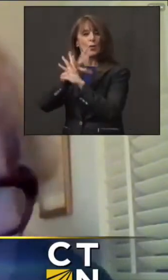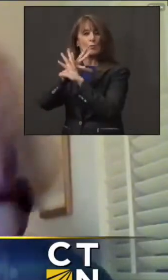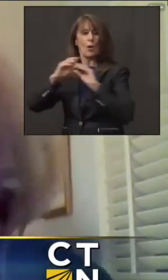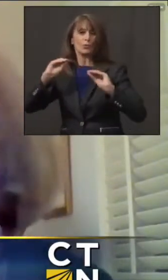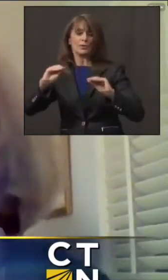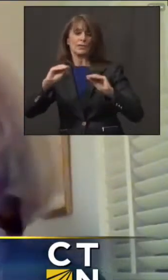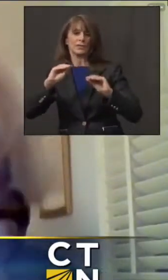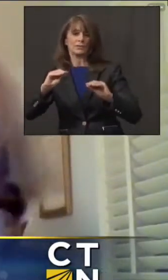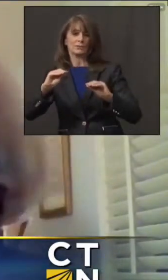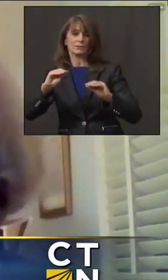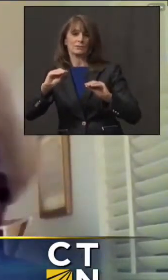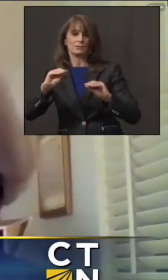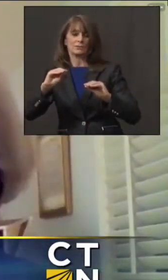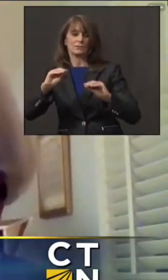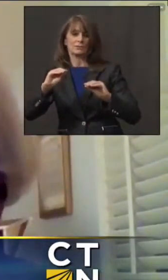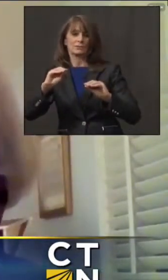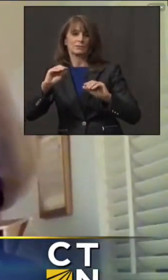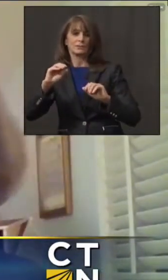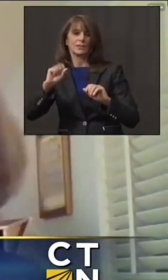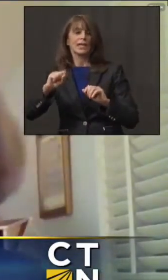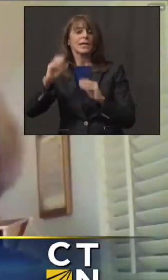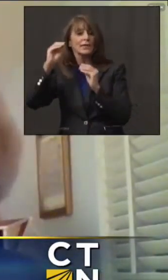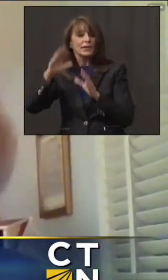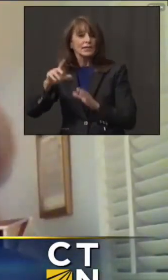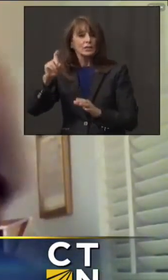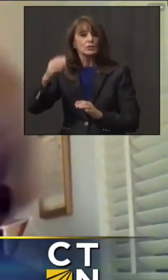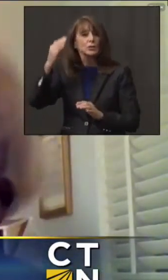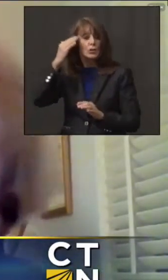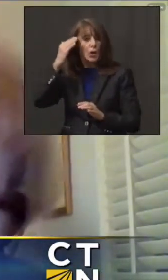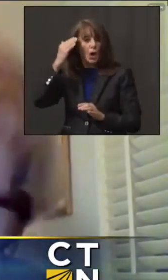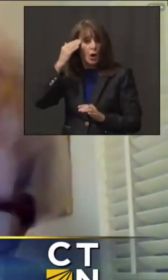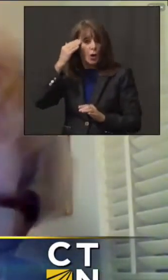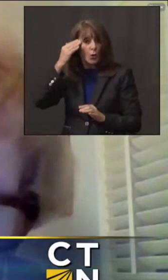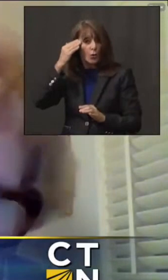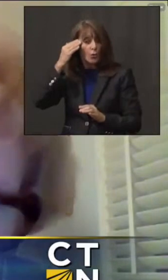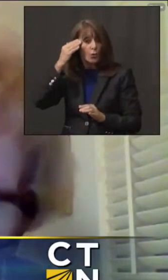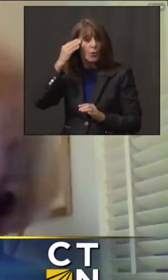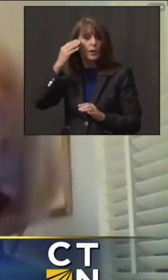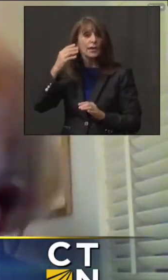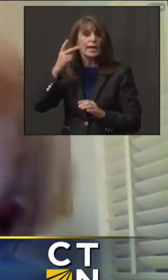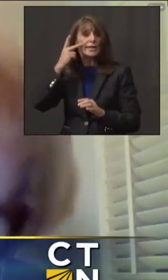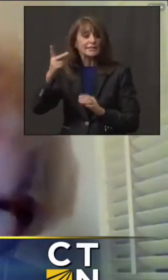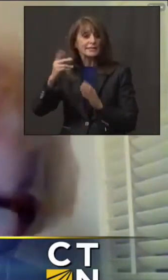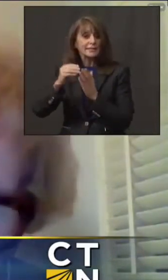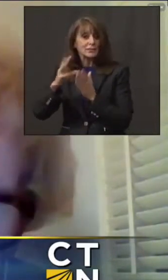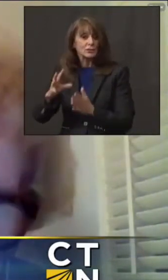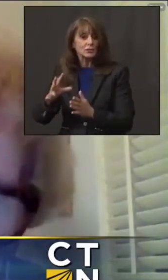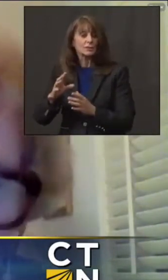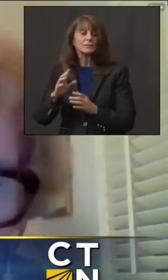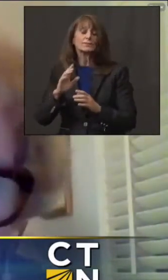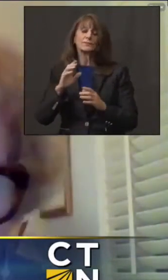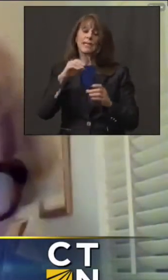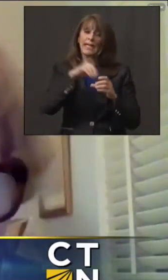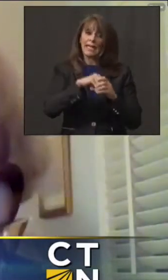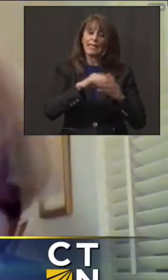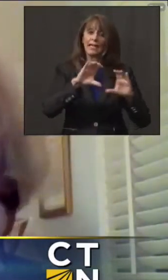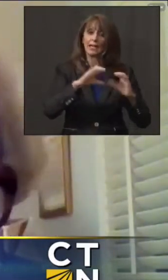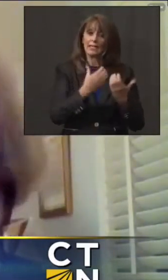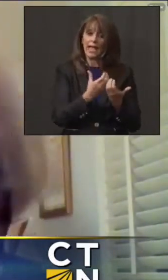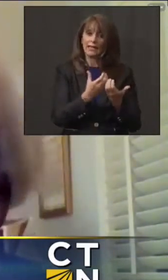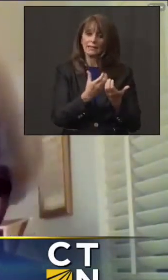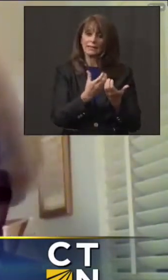It's always good to have the teacher and have that presence. And then in the classroom, they're